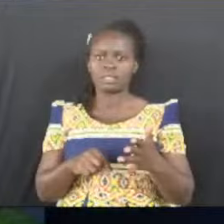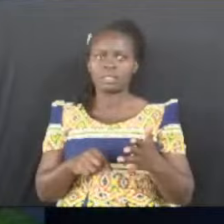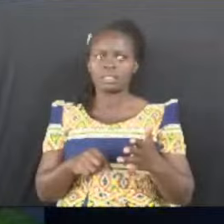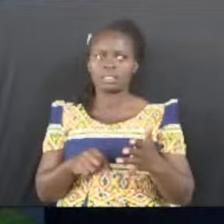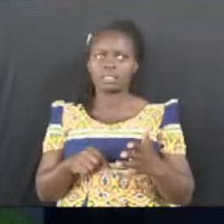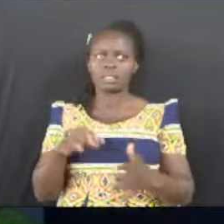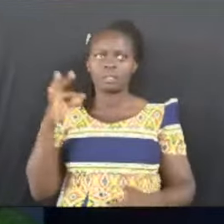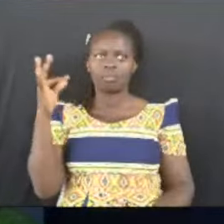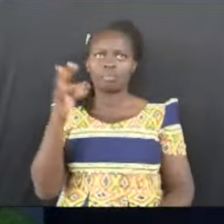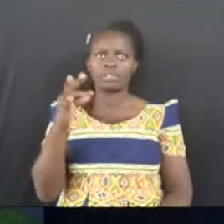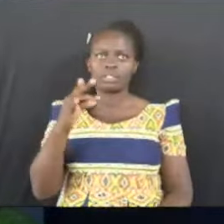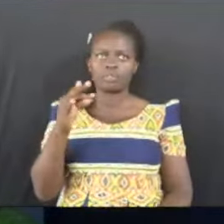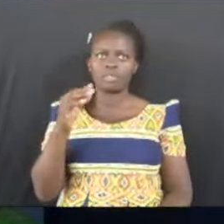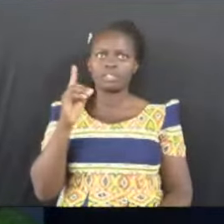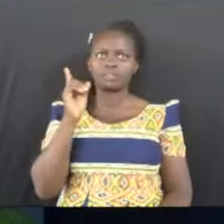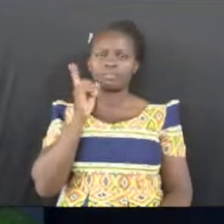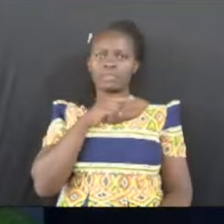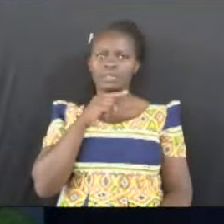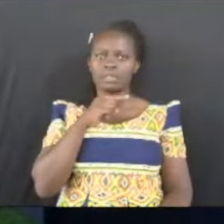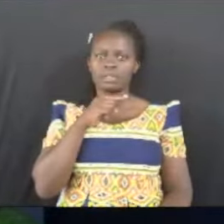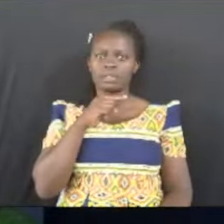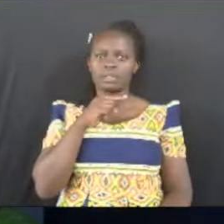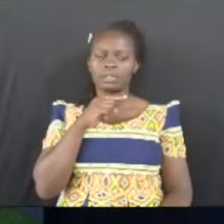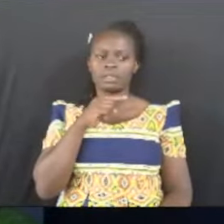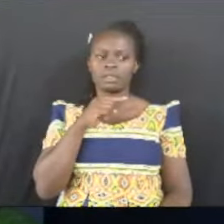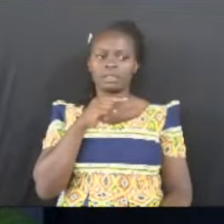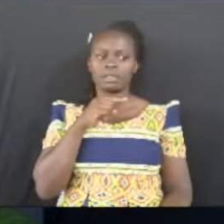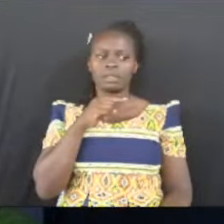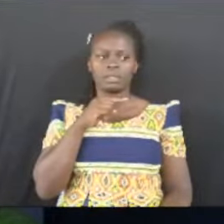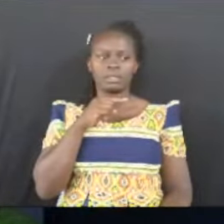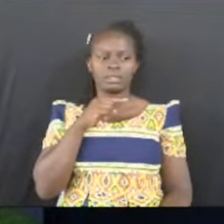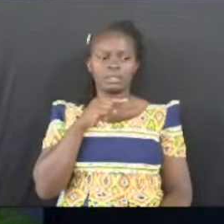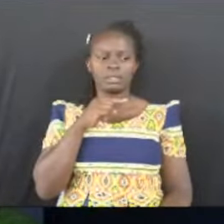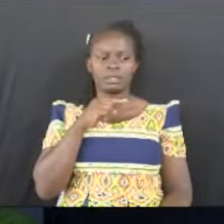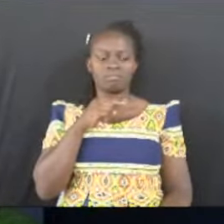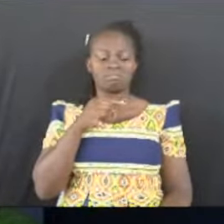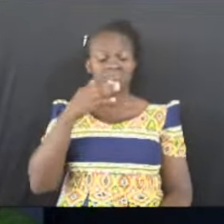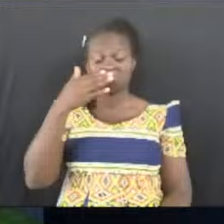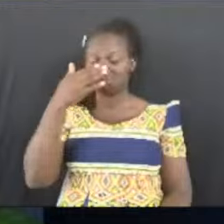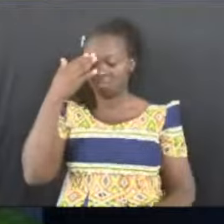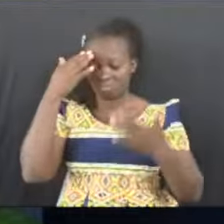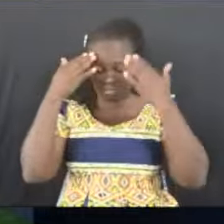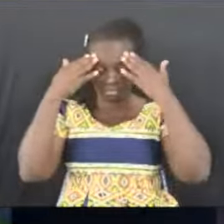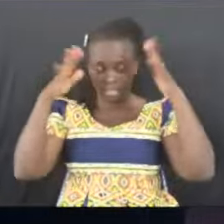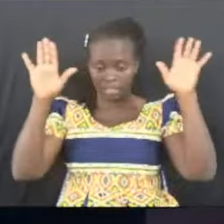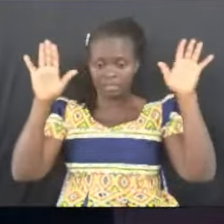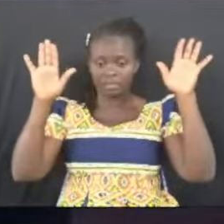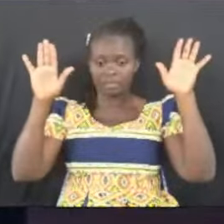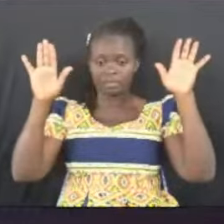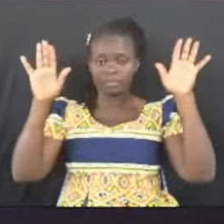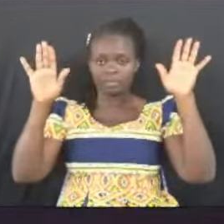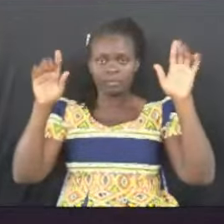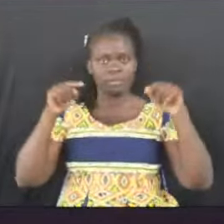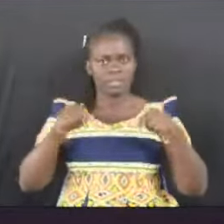What do you say? Tomorrow, I don't know. That's the